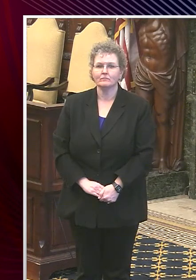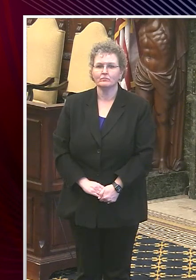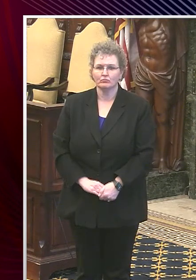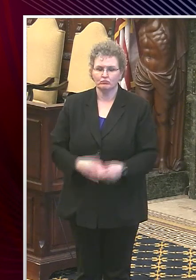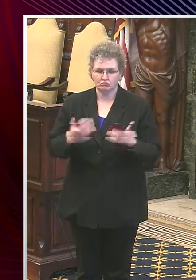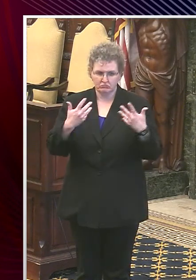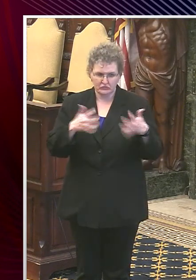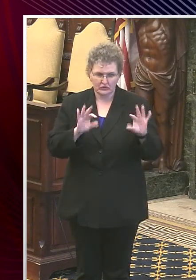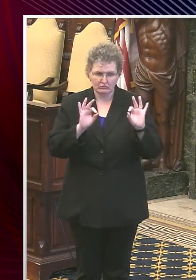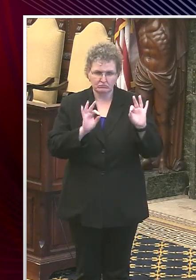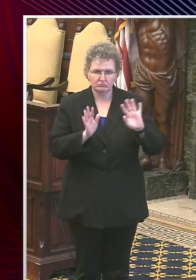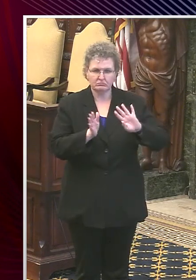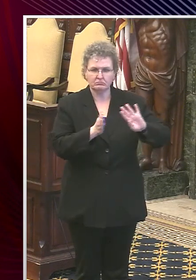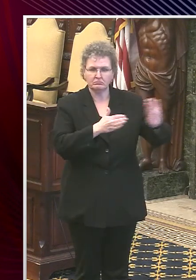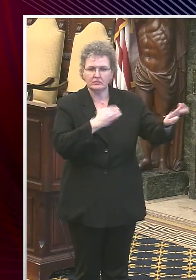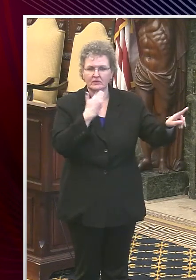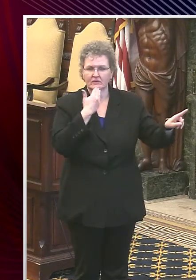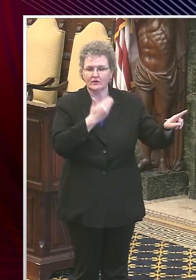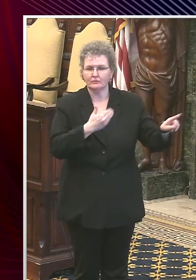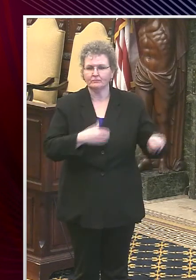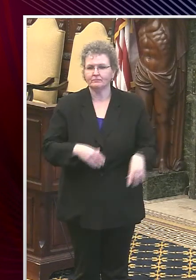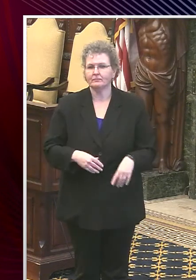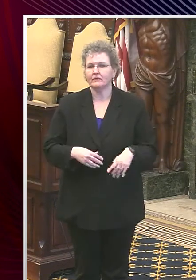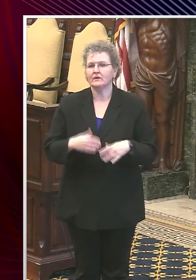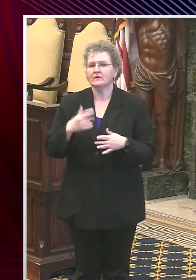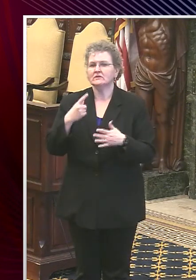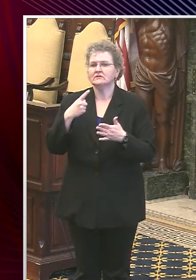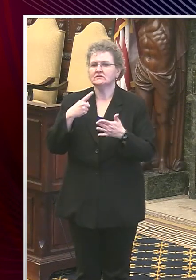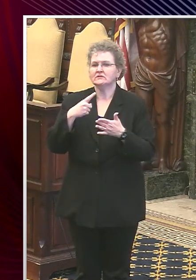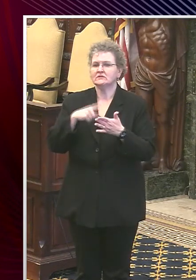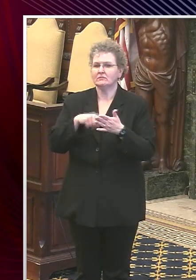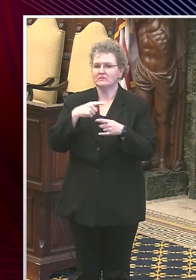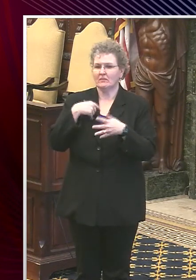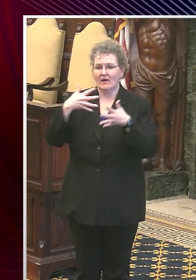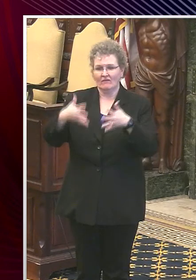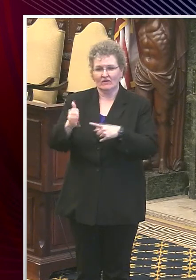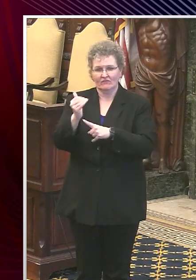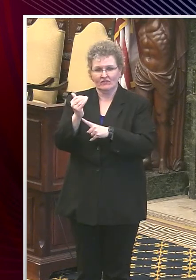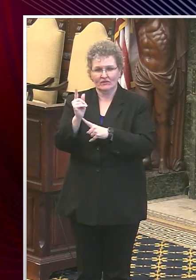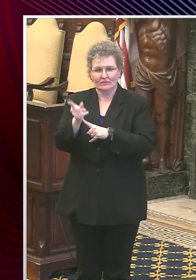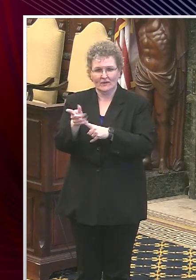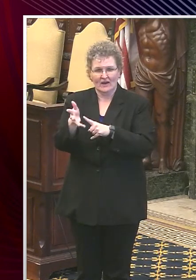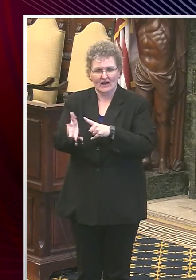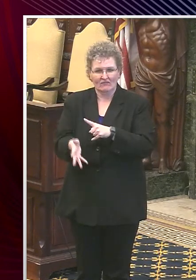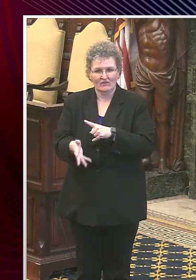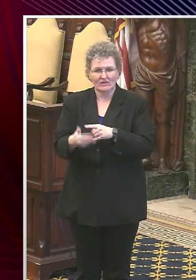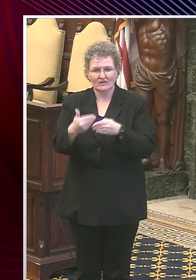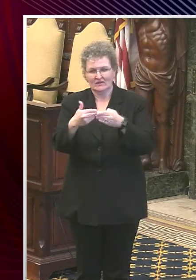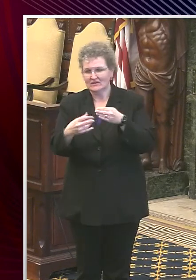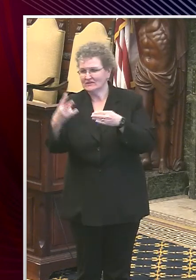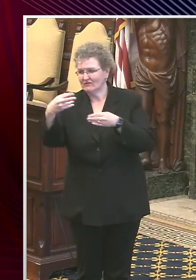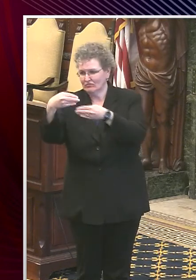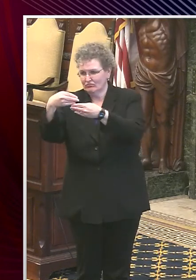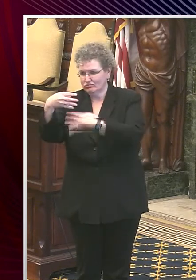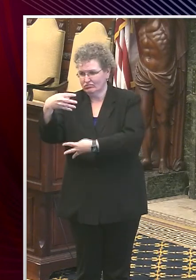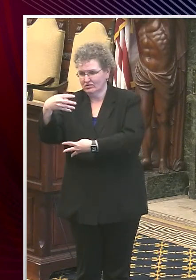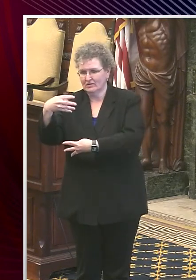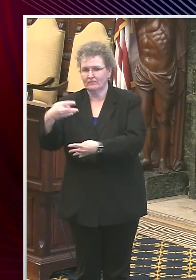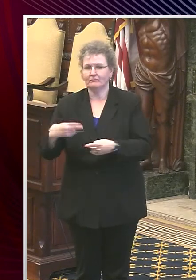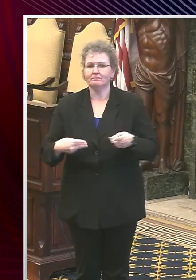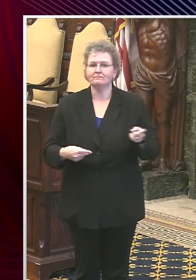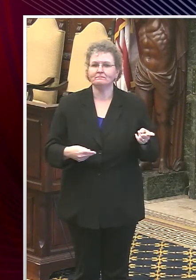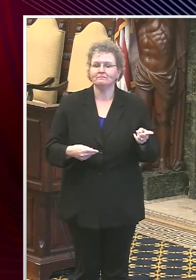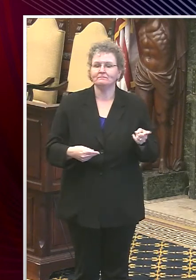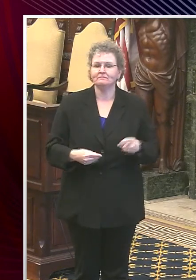you, Yaima. Just a quick time check. We have only about 15 minutes left and 7 reporters with their hands raised. We will